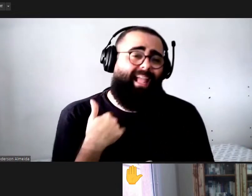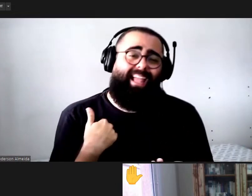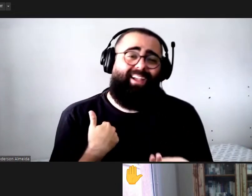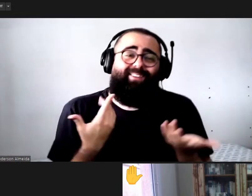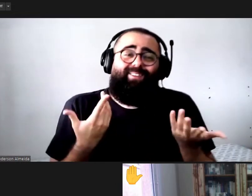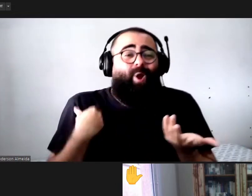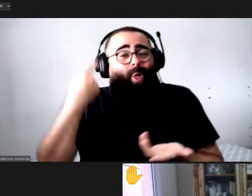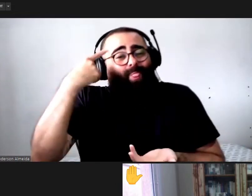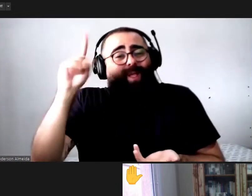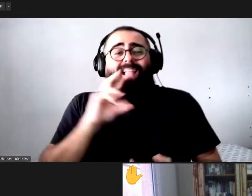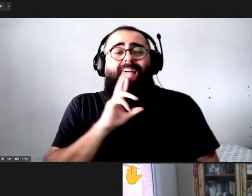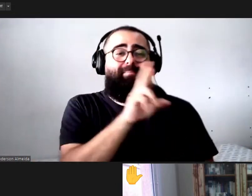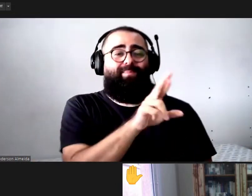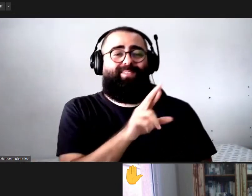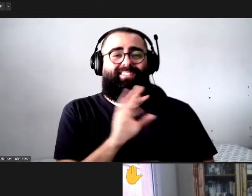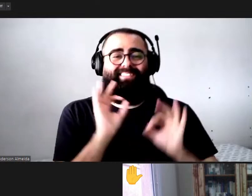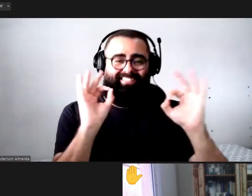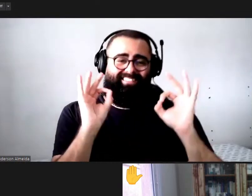that.